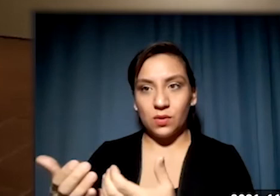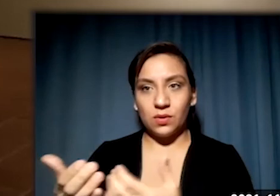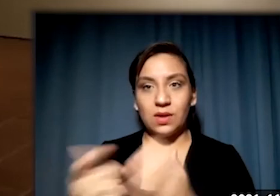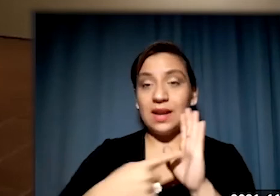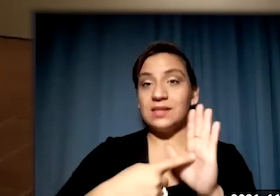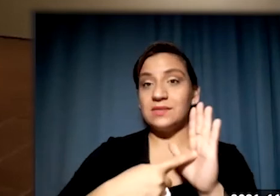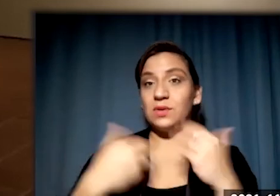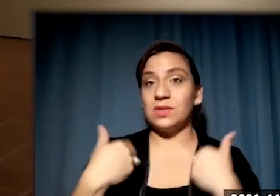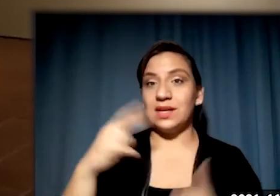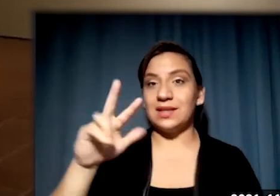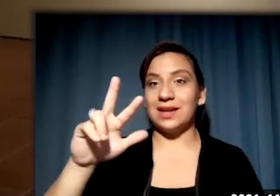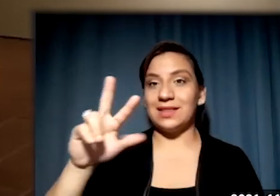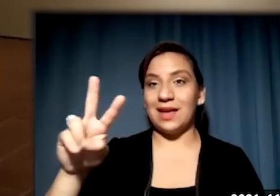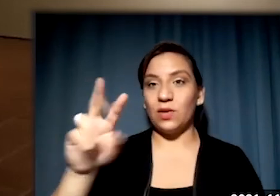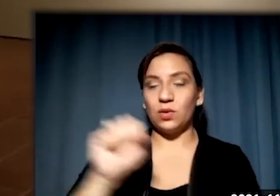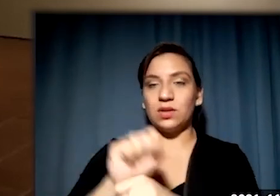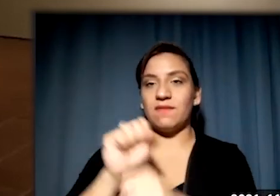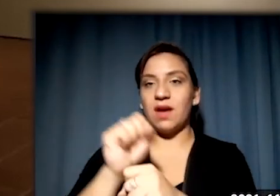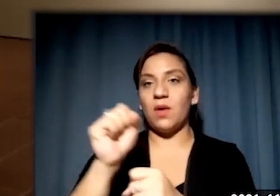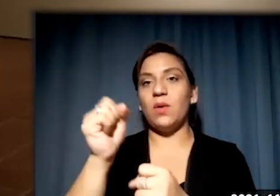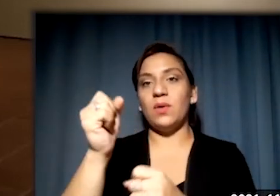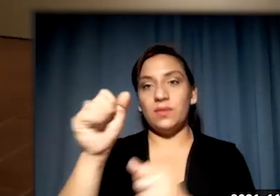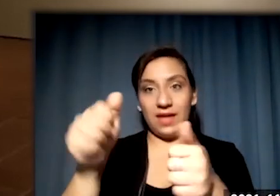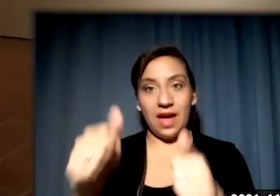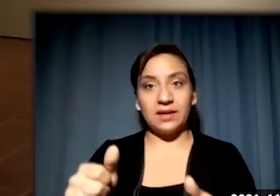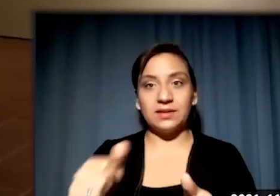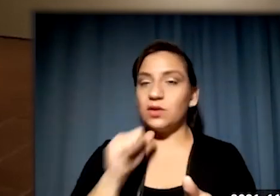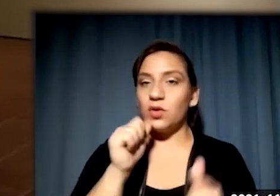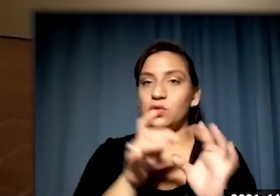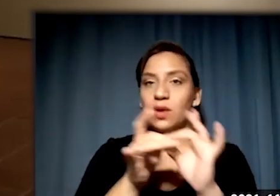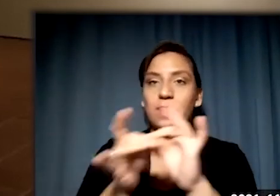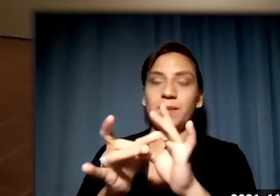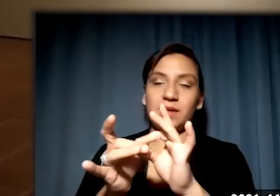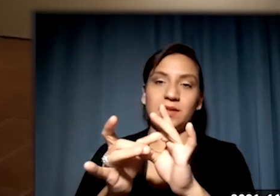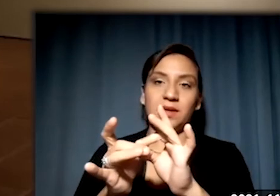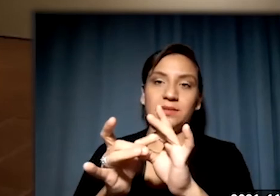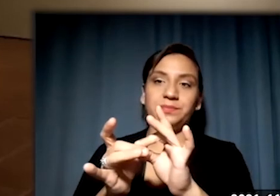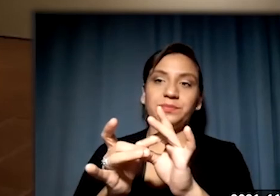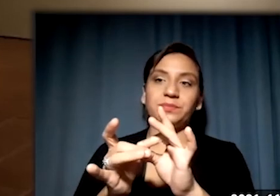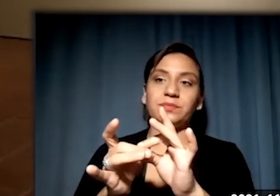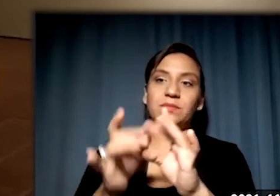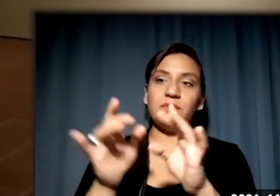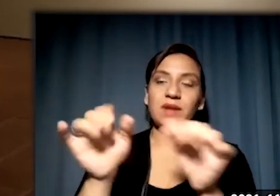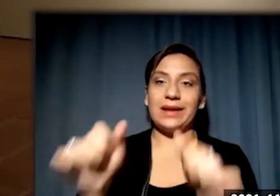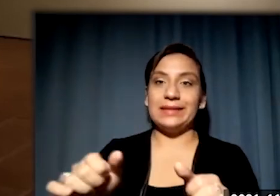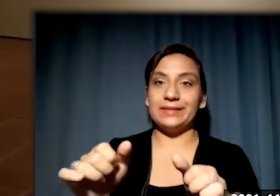only correspond to renowned artists who consequently represented scenes of San Juan, but